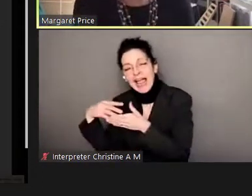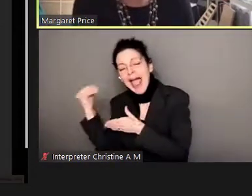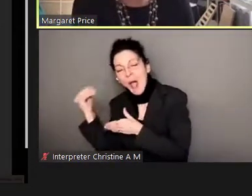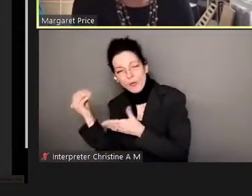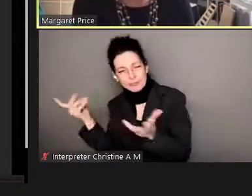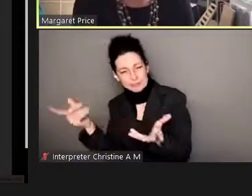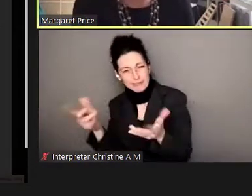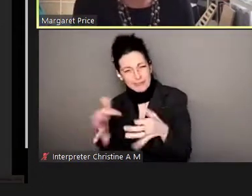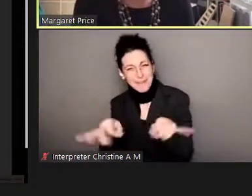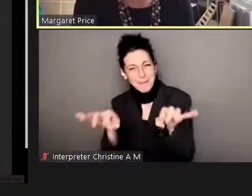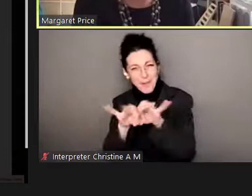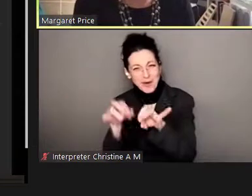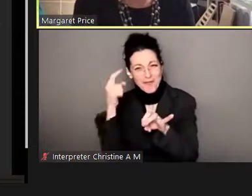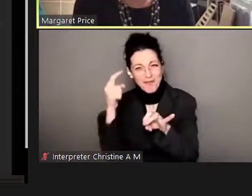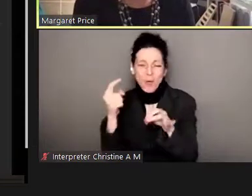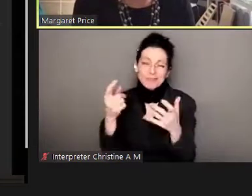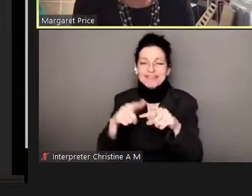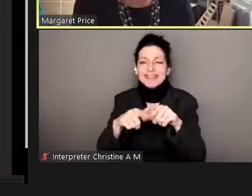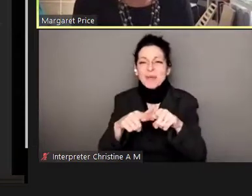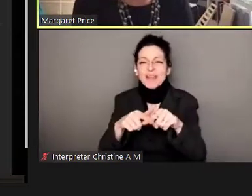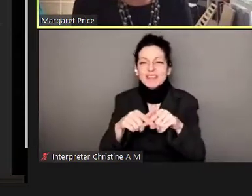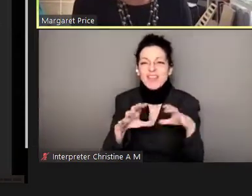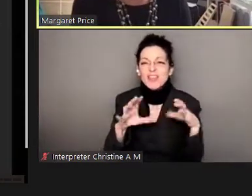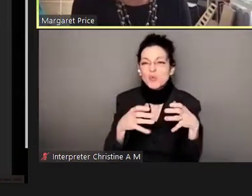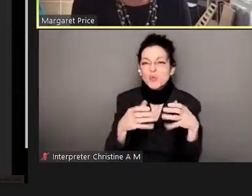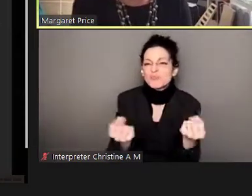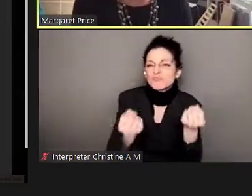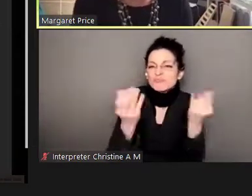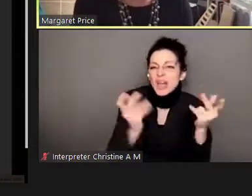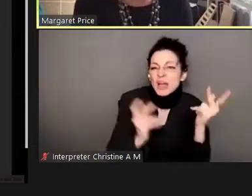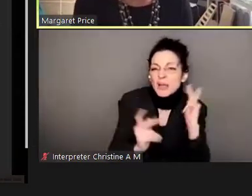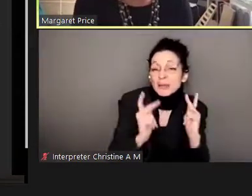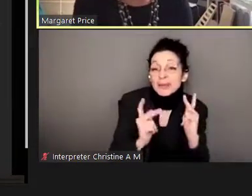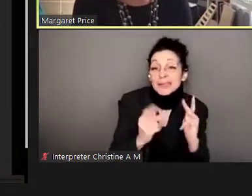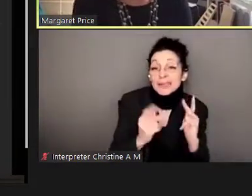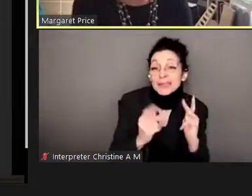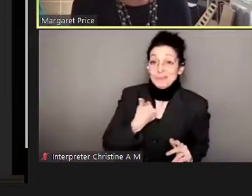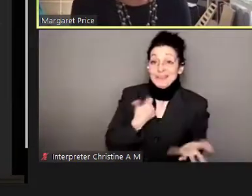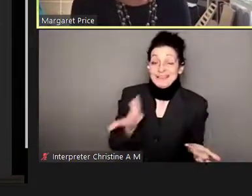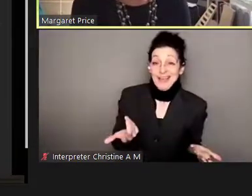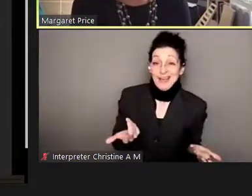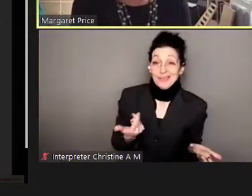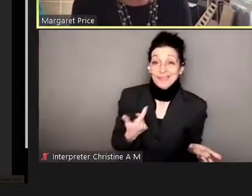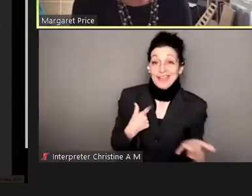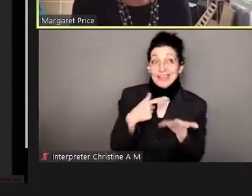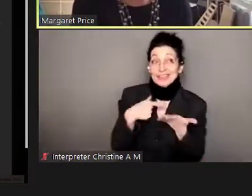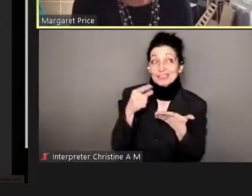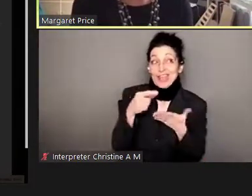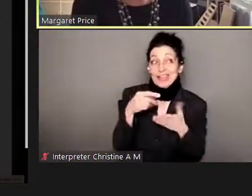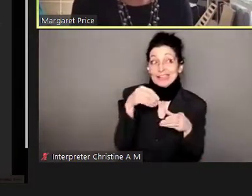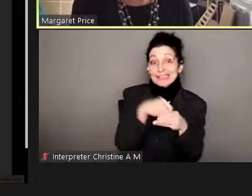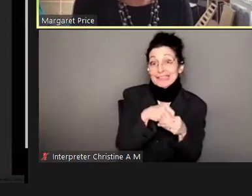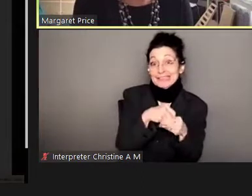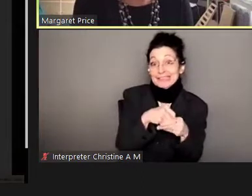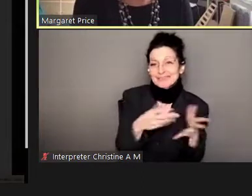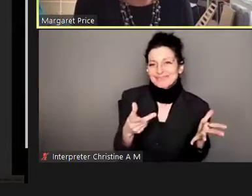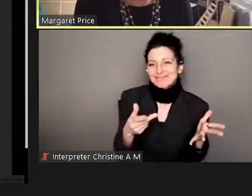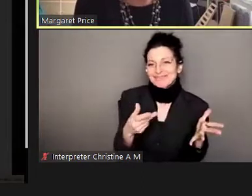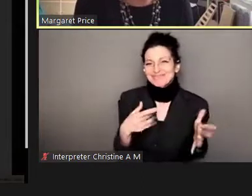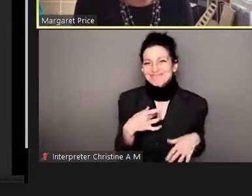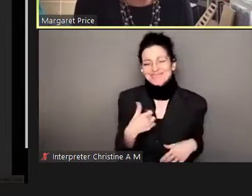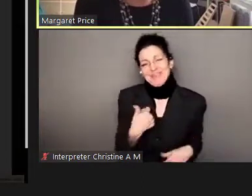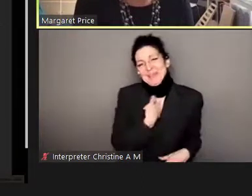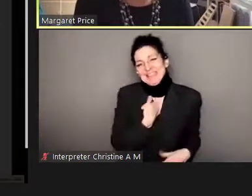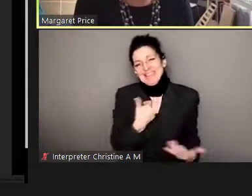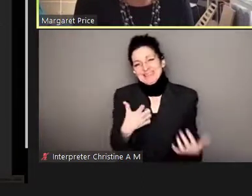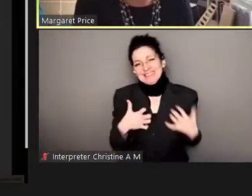little anecdote here, which is I personally am not a big fan of the check-in, which asks me to discuss how I'm doing. Some days I'm very ready